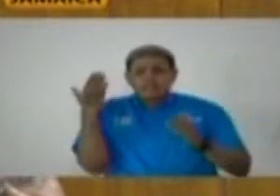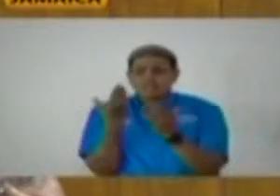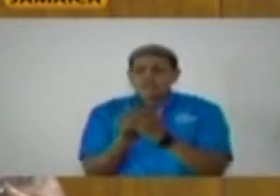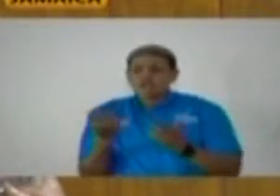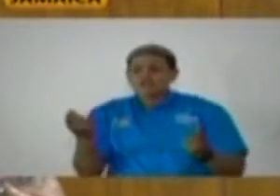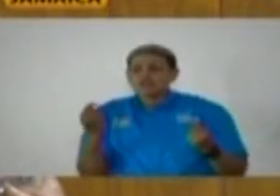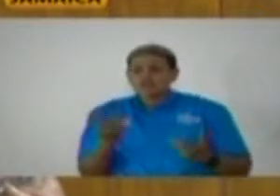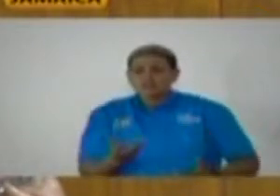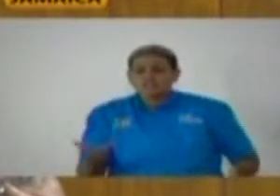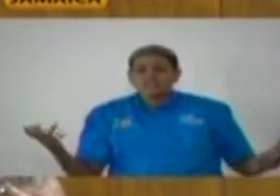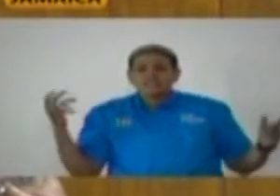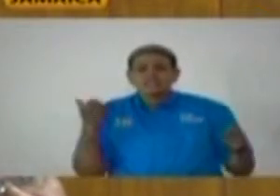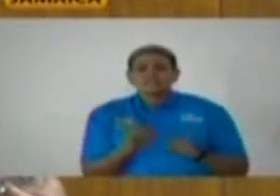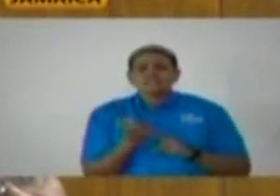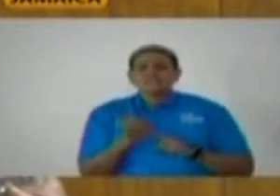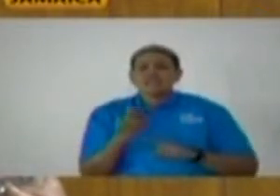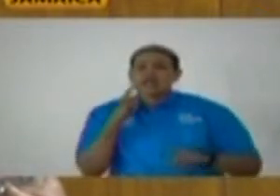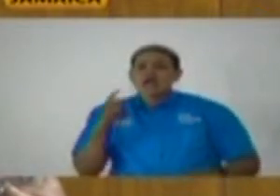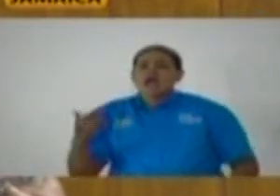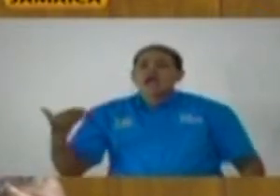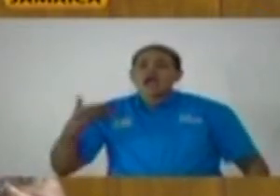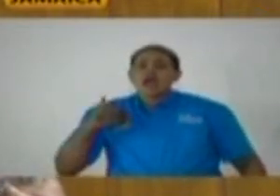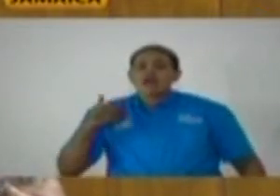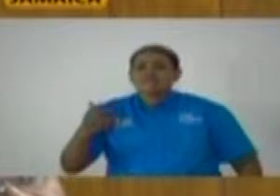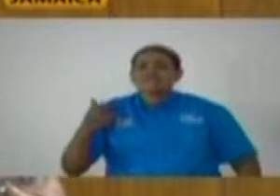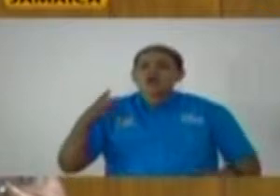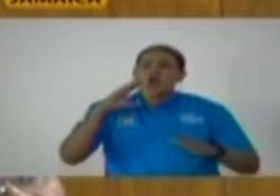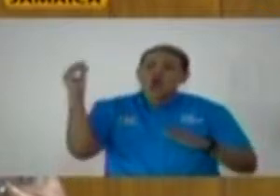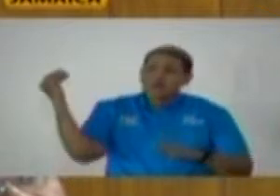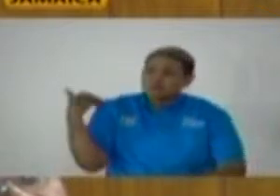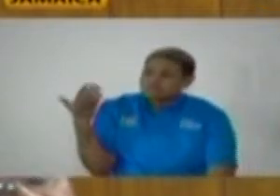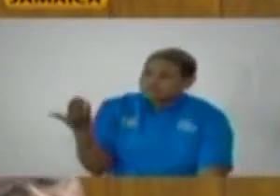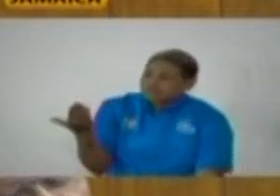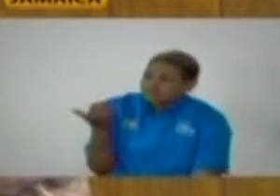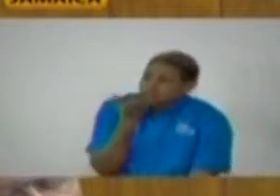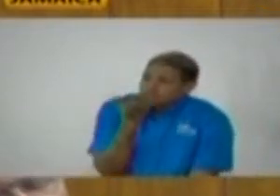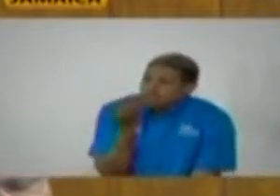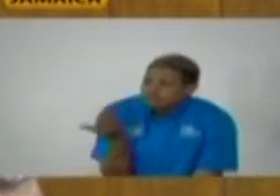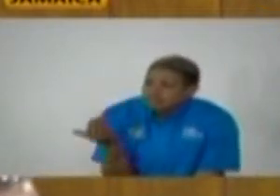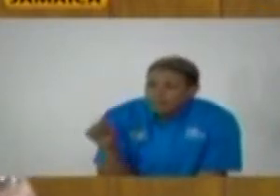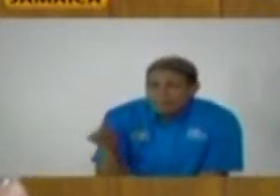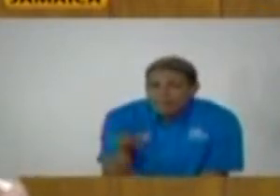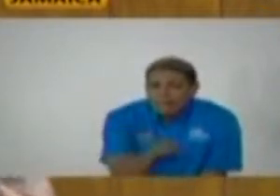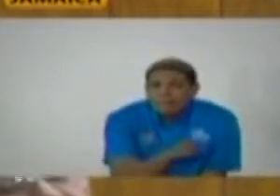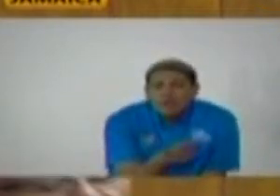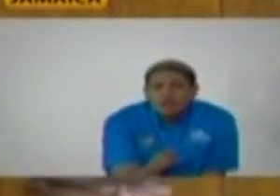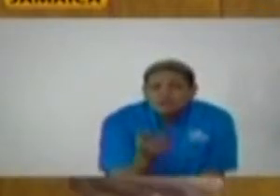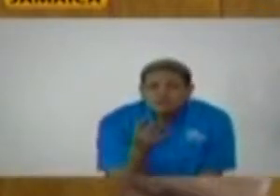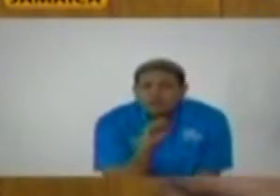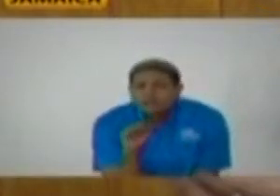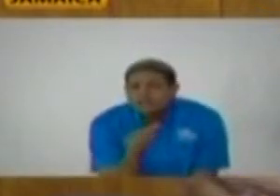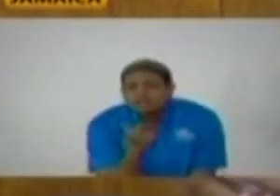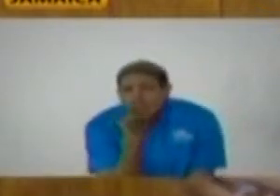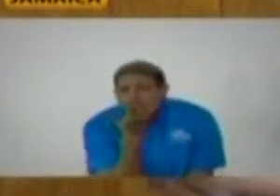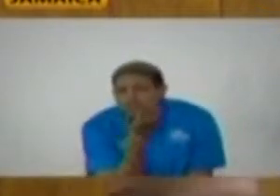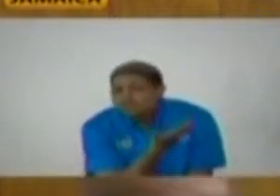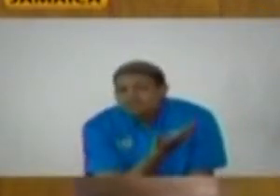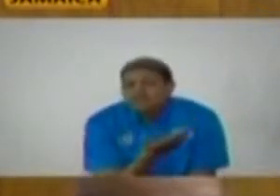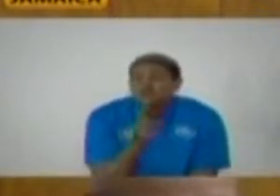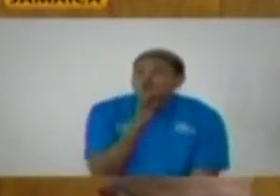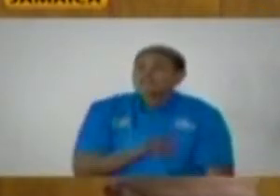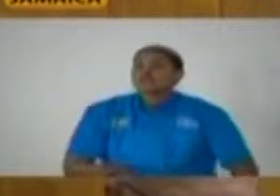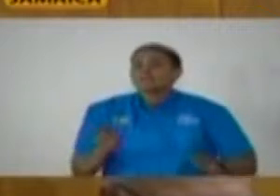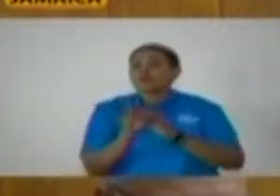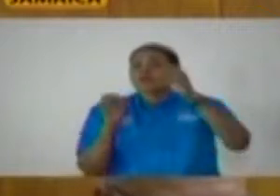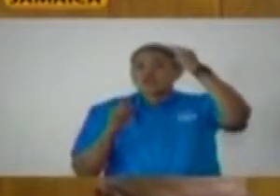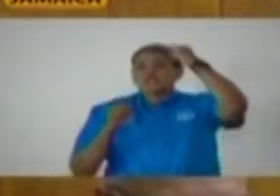done things that have held companies to account. What about that, Chair? So it is important to understand why